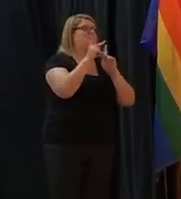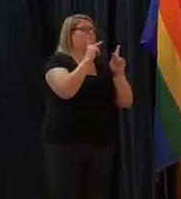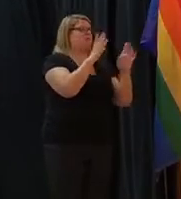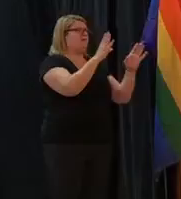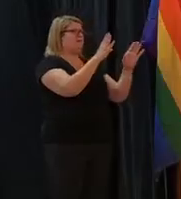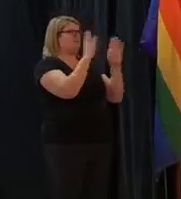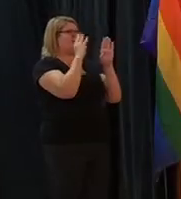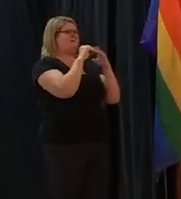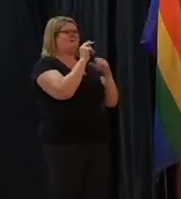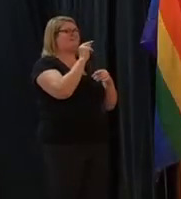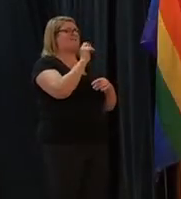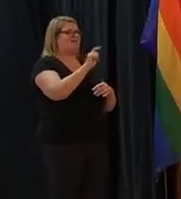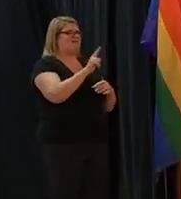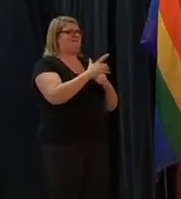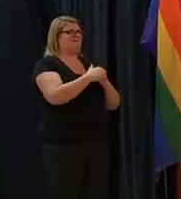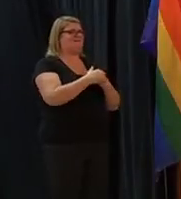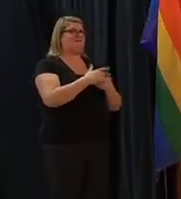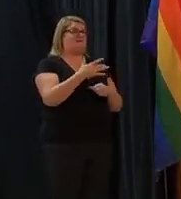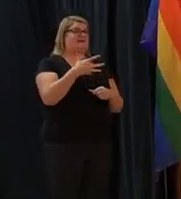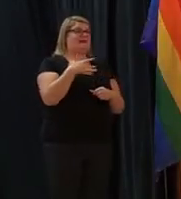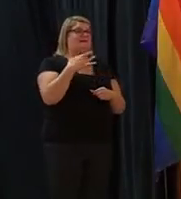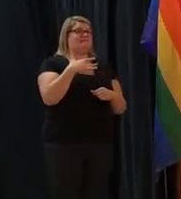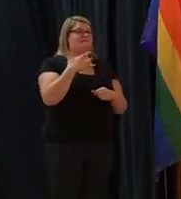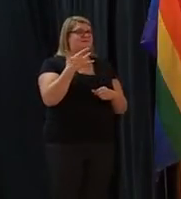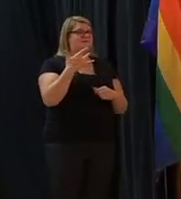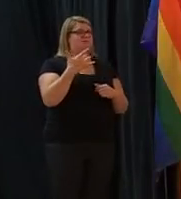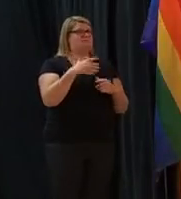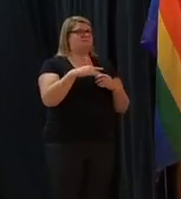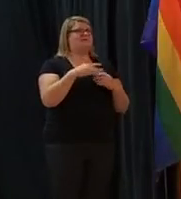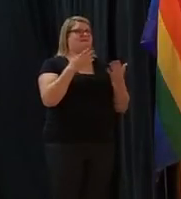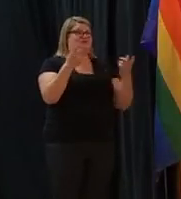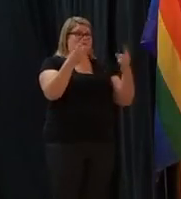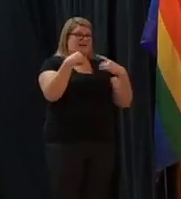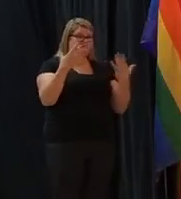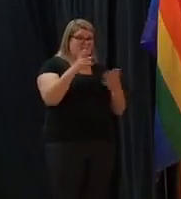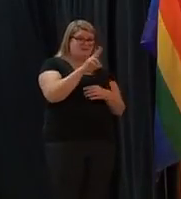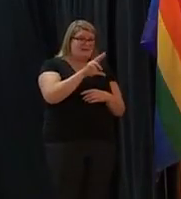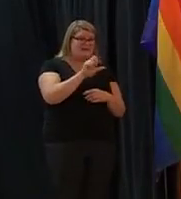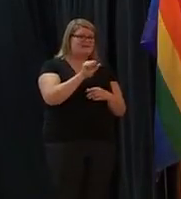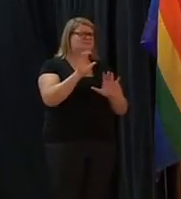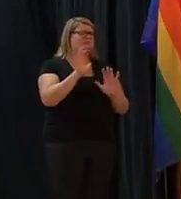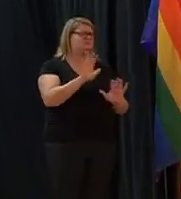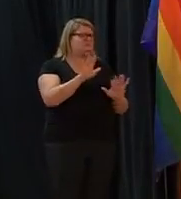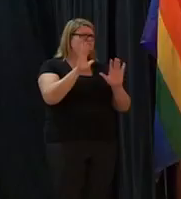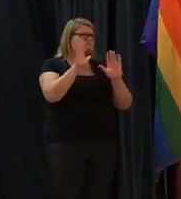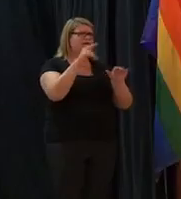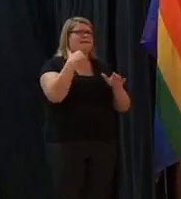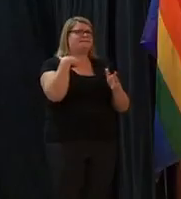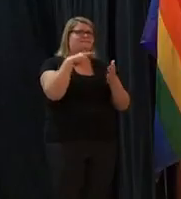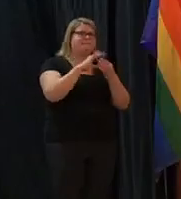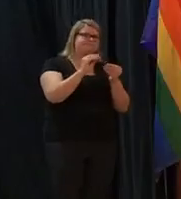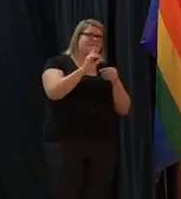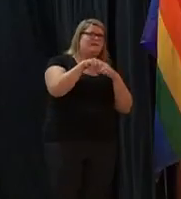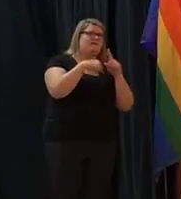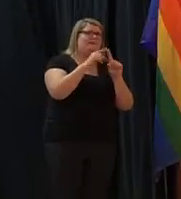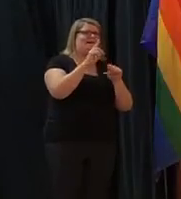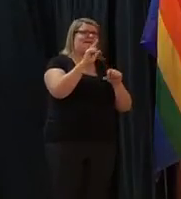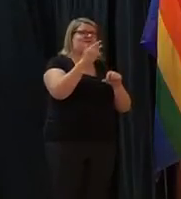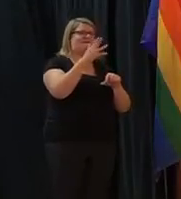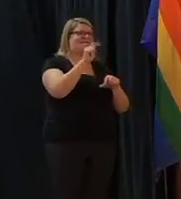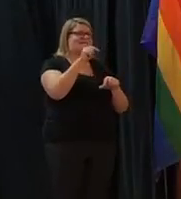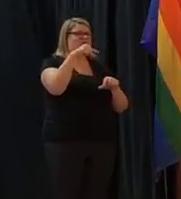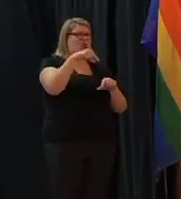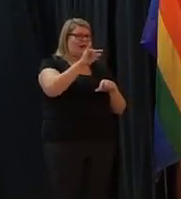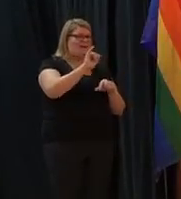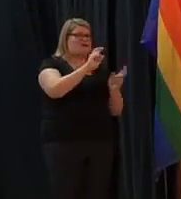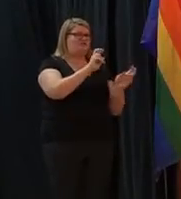so I think it's great to be here and to be able to talk about LGBTQ issues and to be